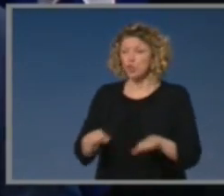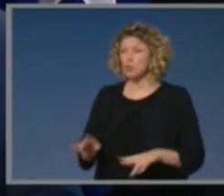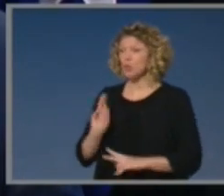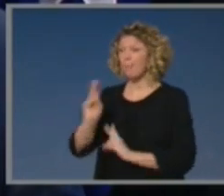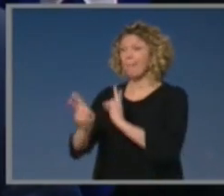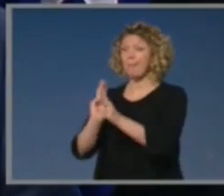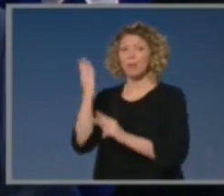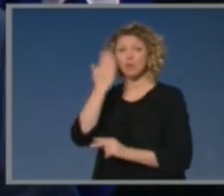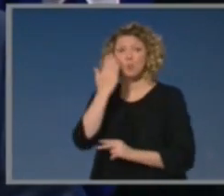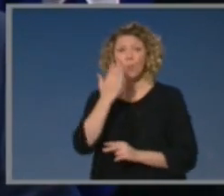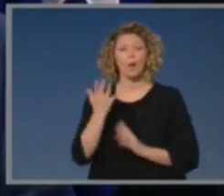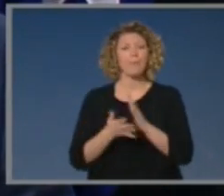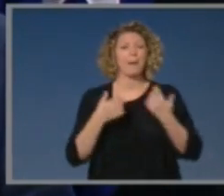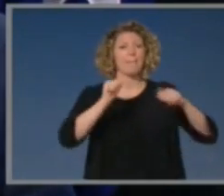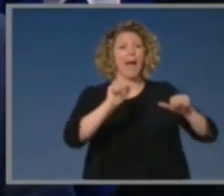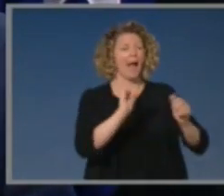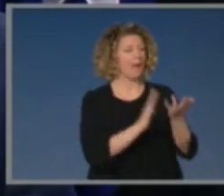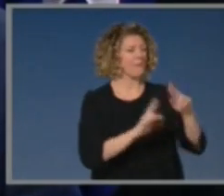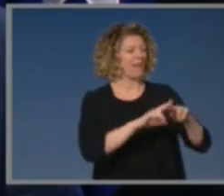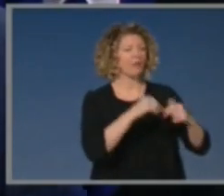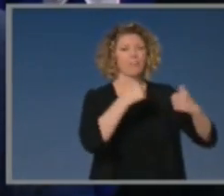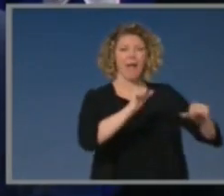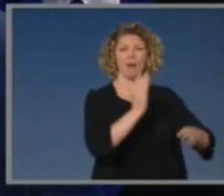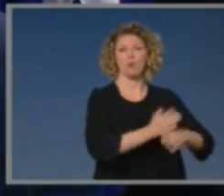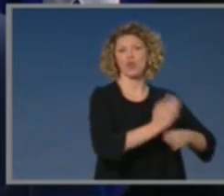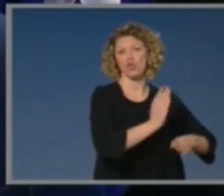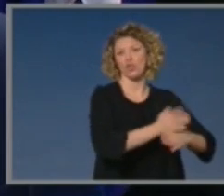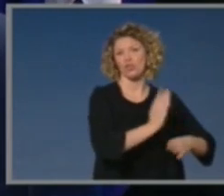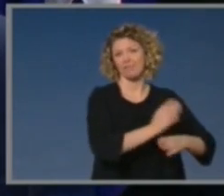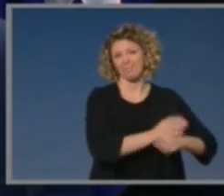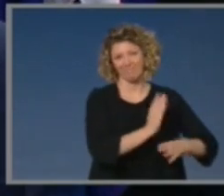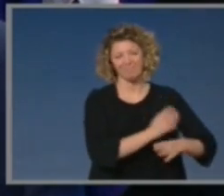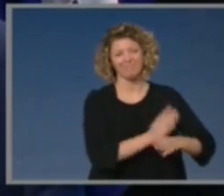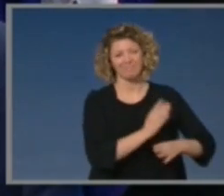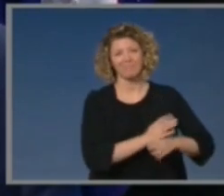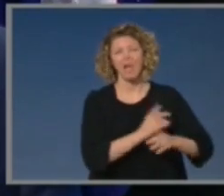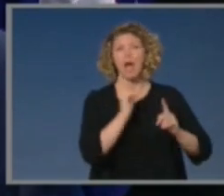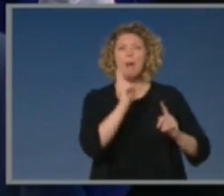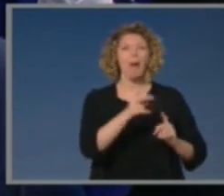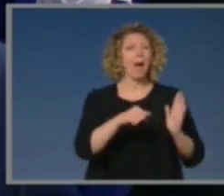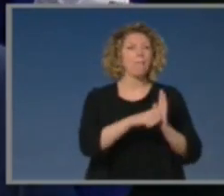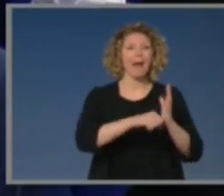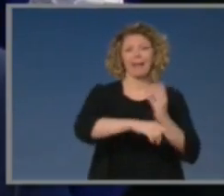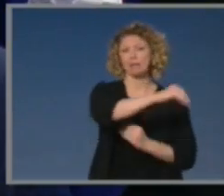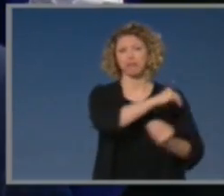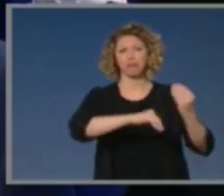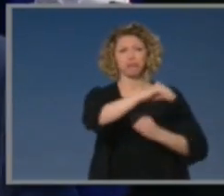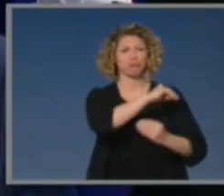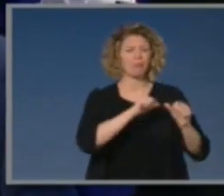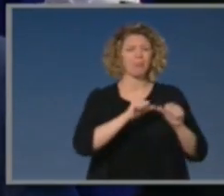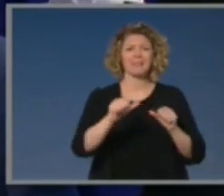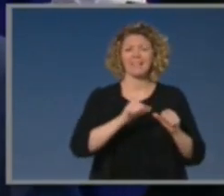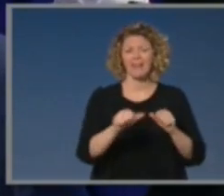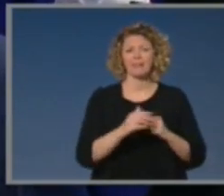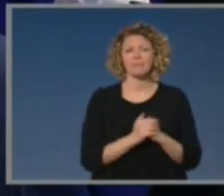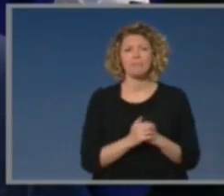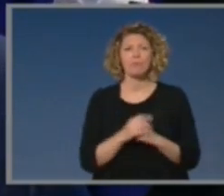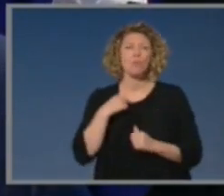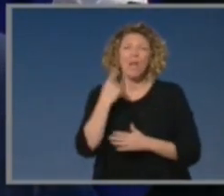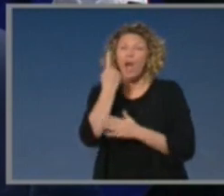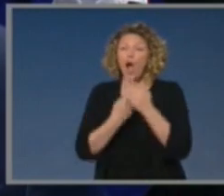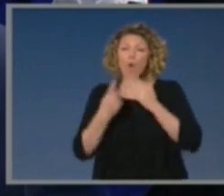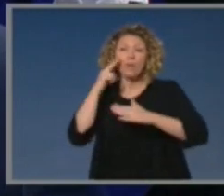lifts productivity, helps people get back to work and helps the economy get back on its feet. Now, we do not have, other than the modelling estimates that you've